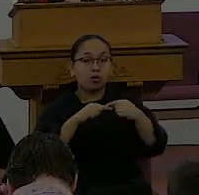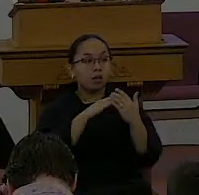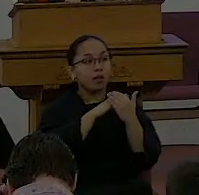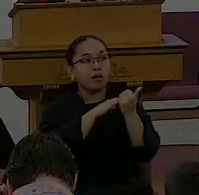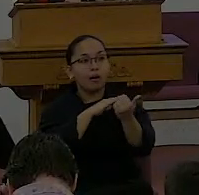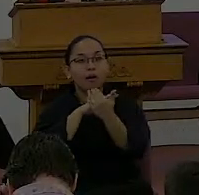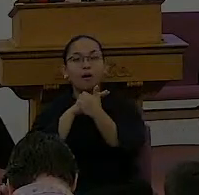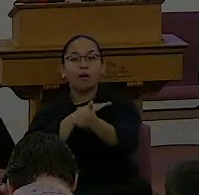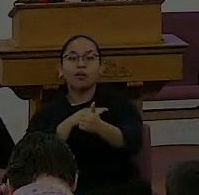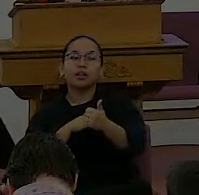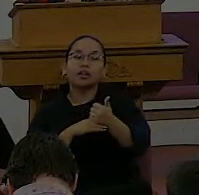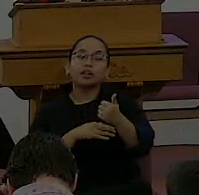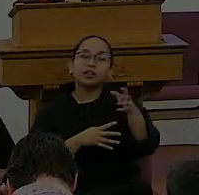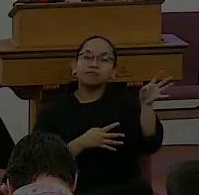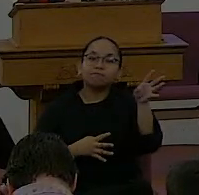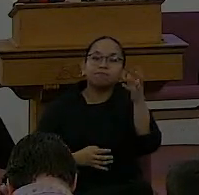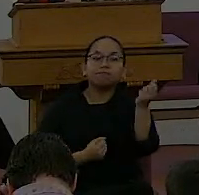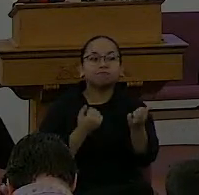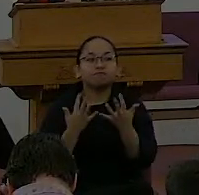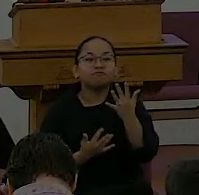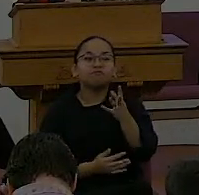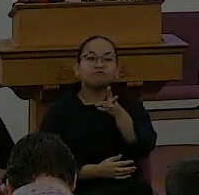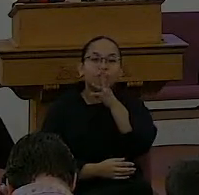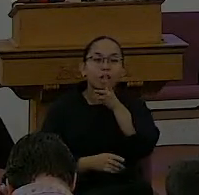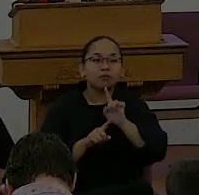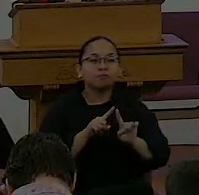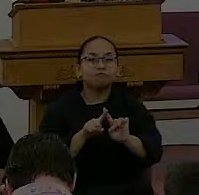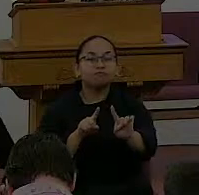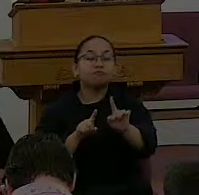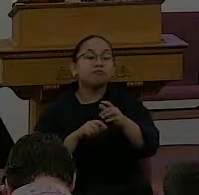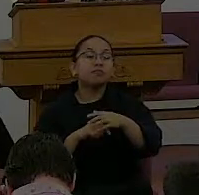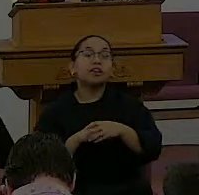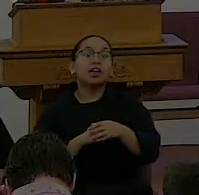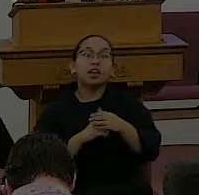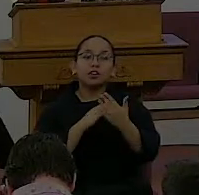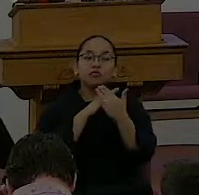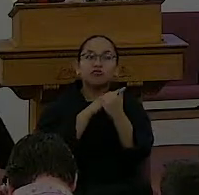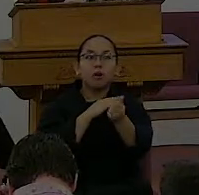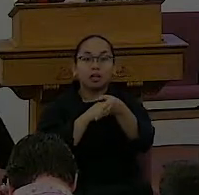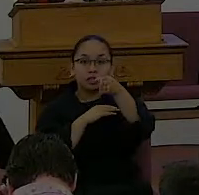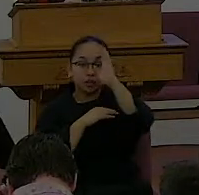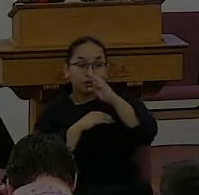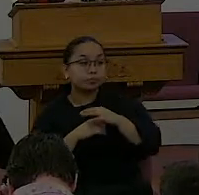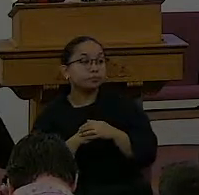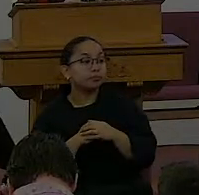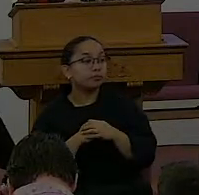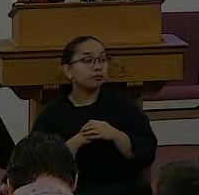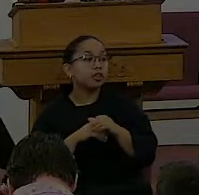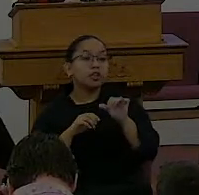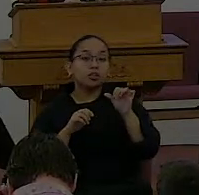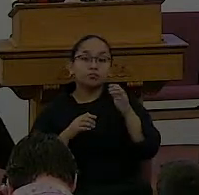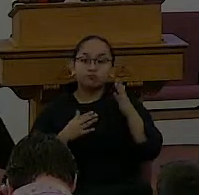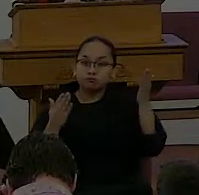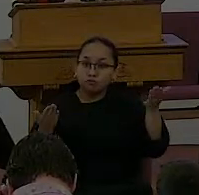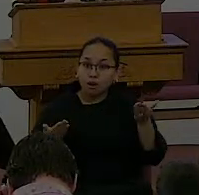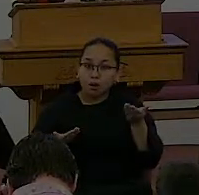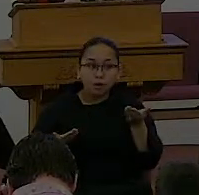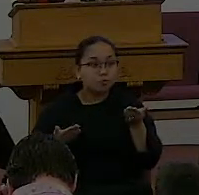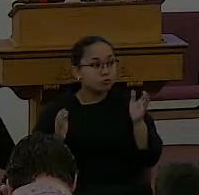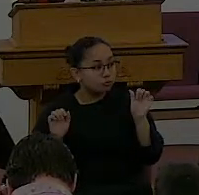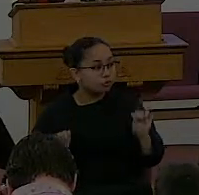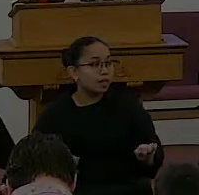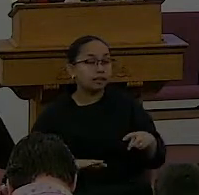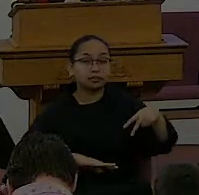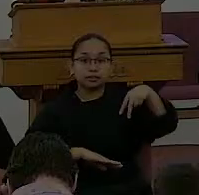and the directions, and calling upon deity. You are welcome to stand and face the directions if that is